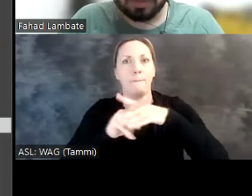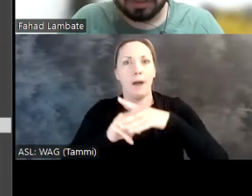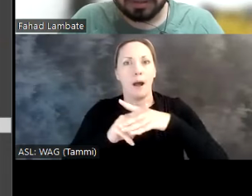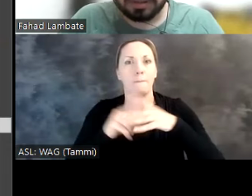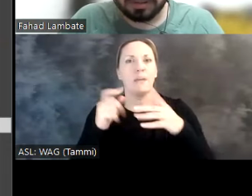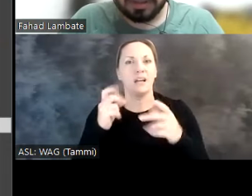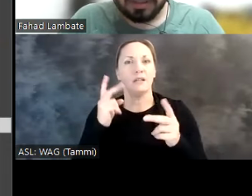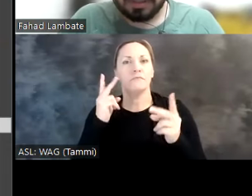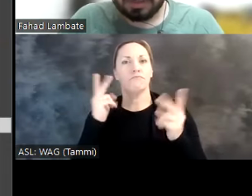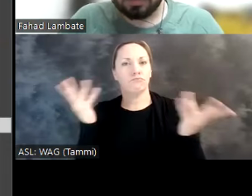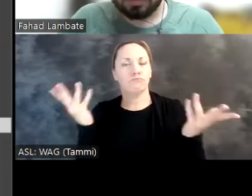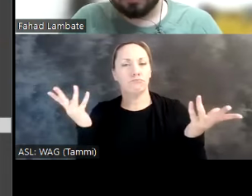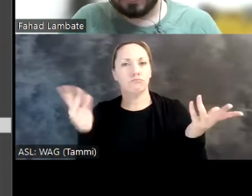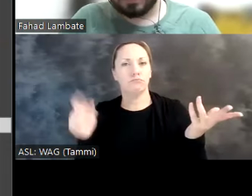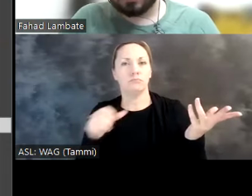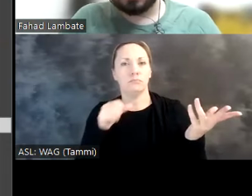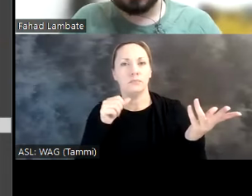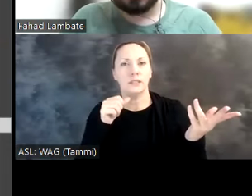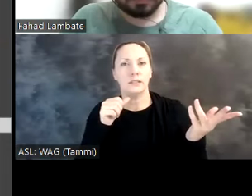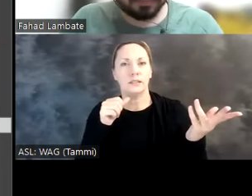not